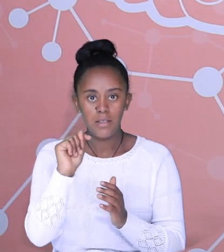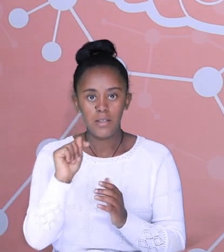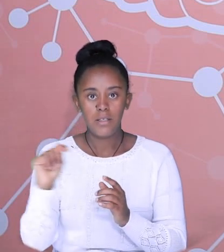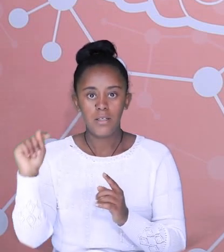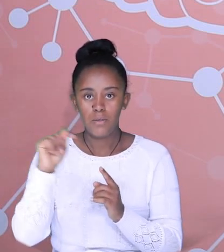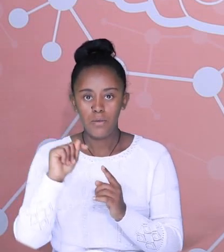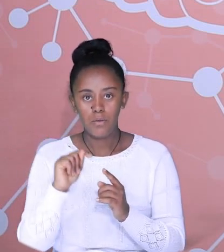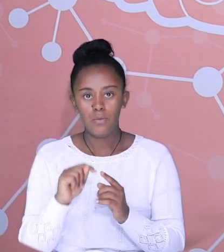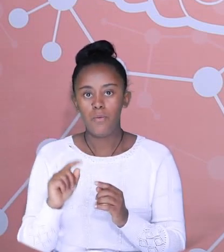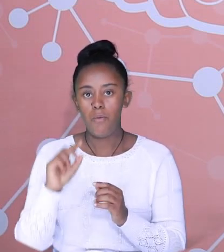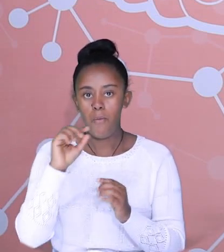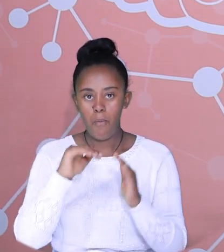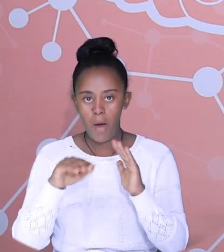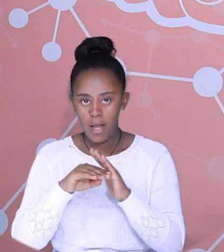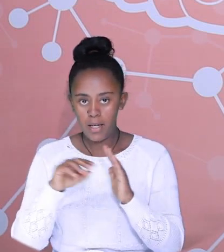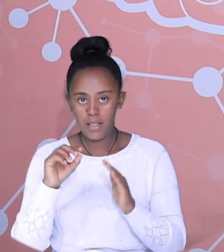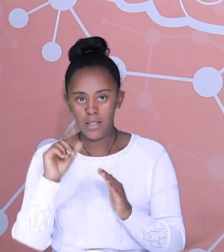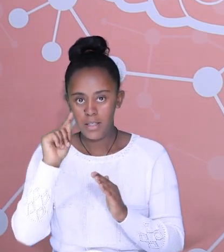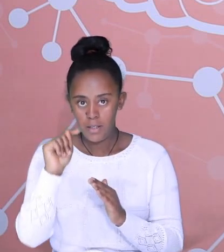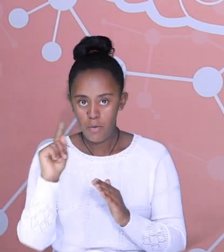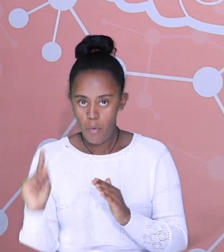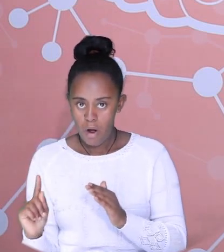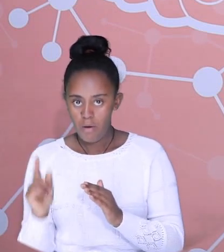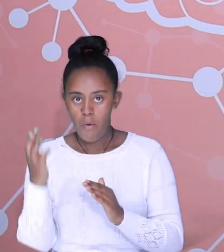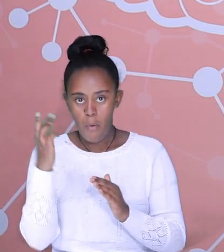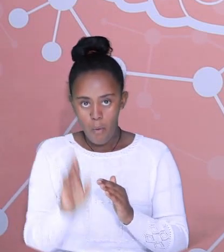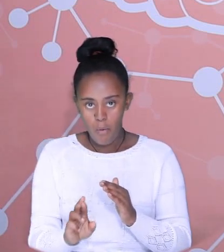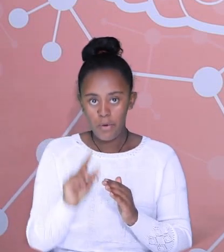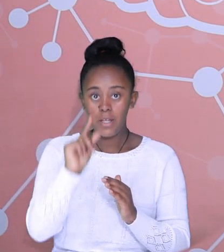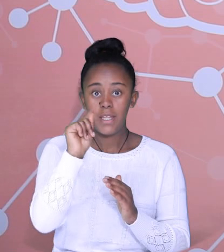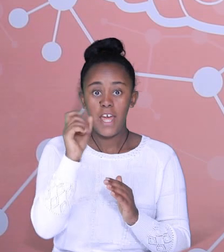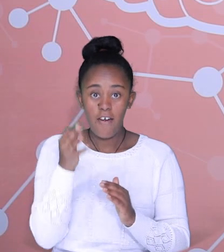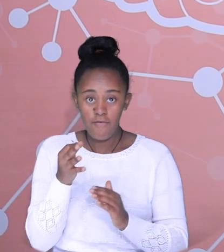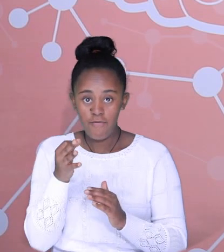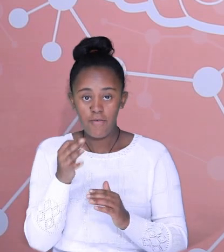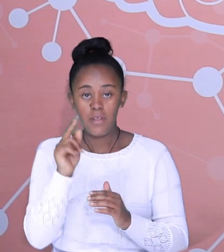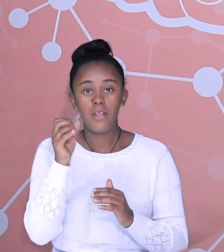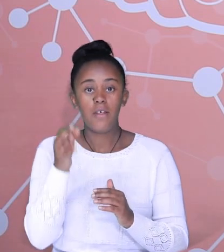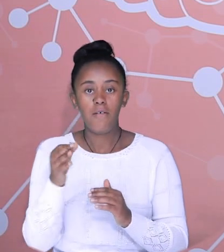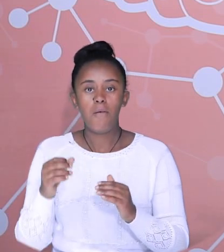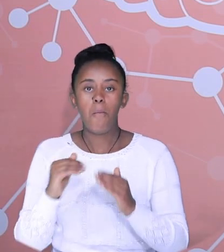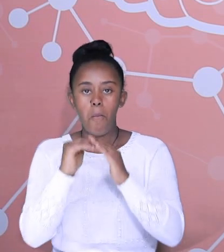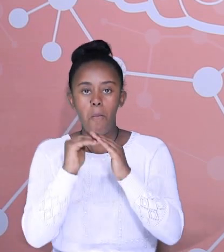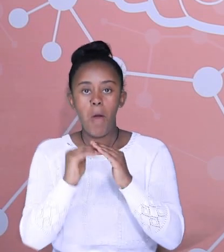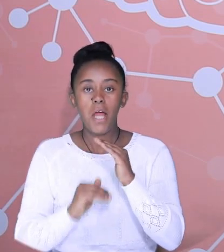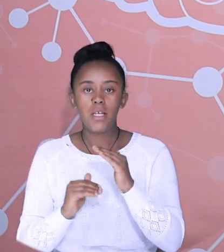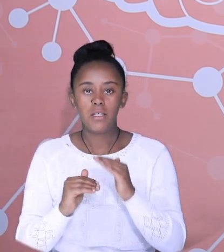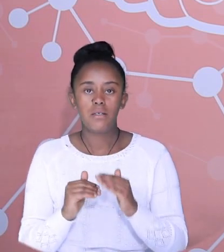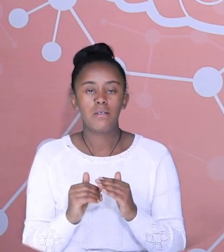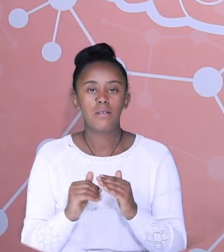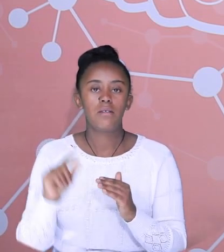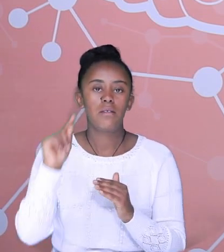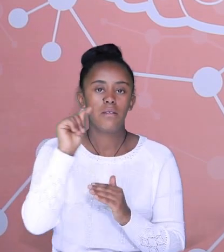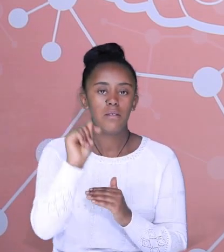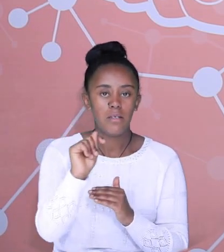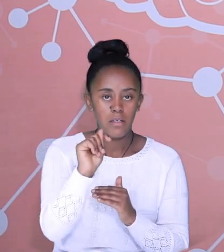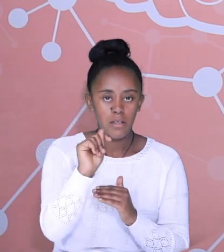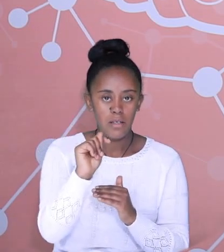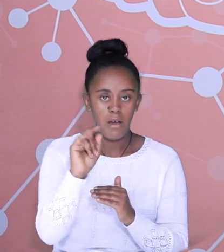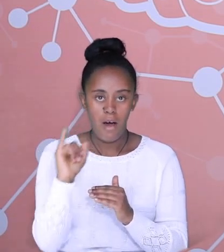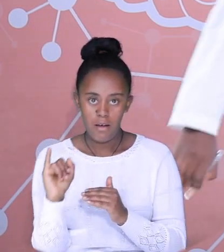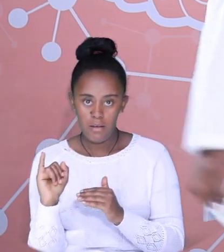T2 minus T1 or TF minus TI.